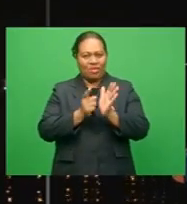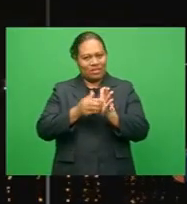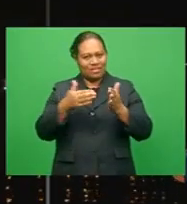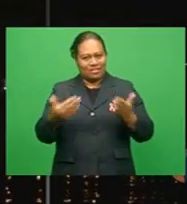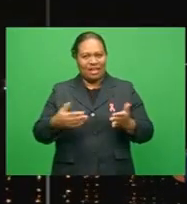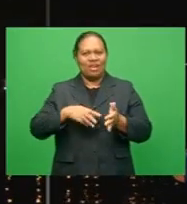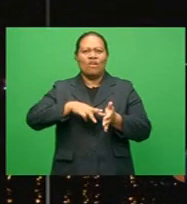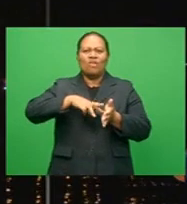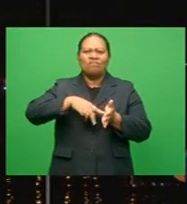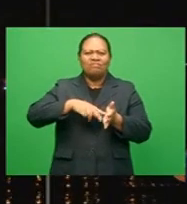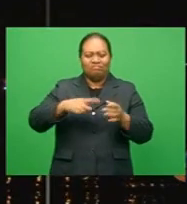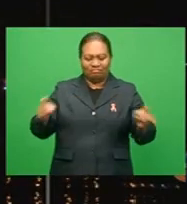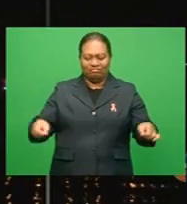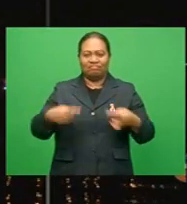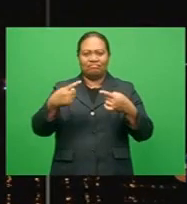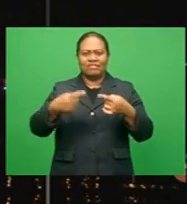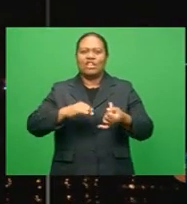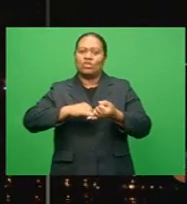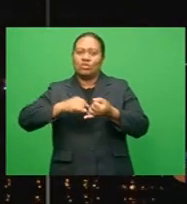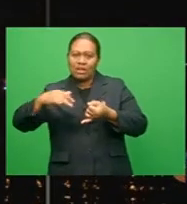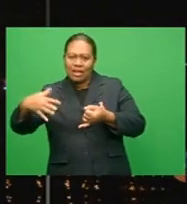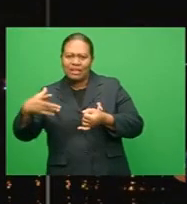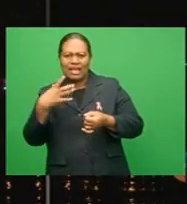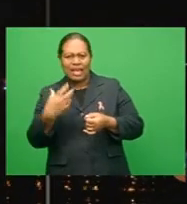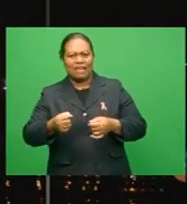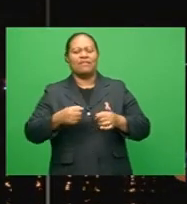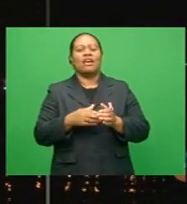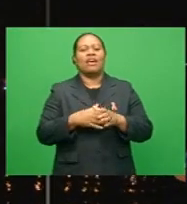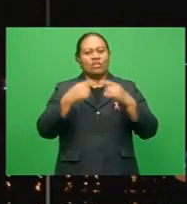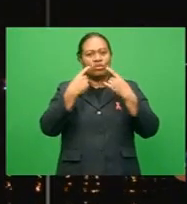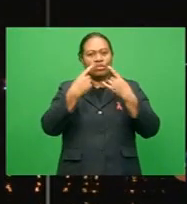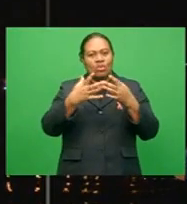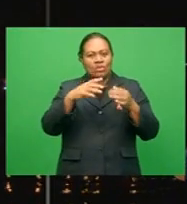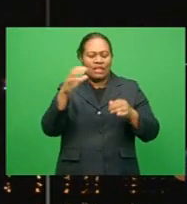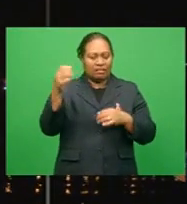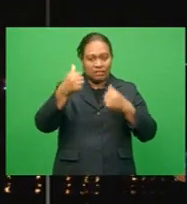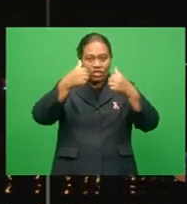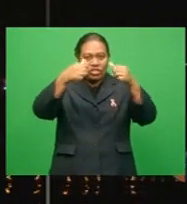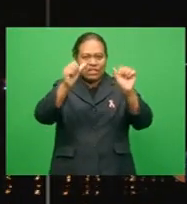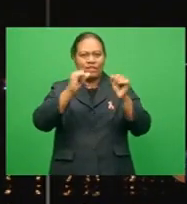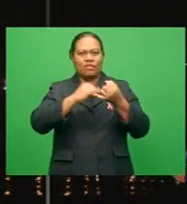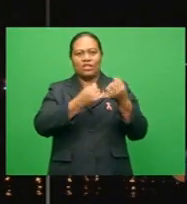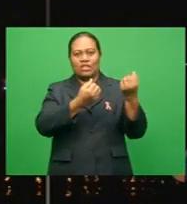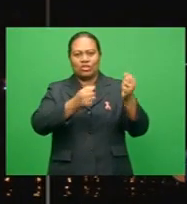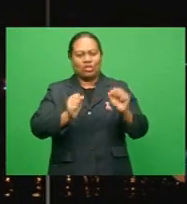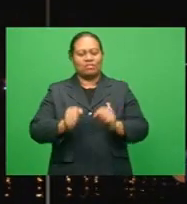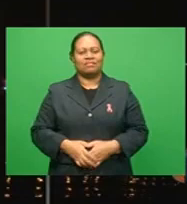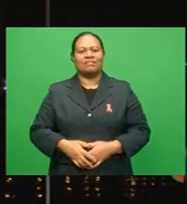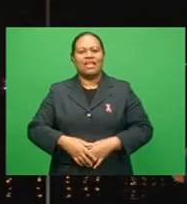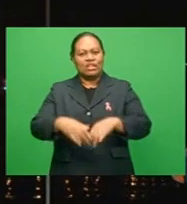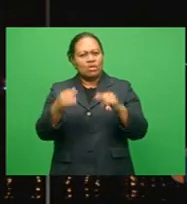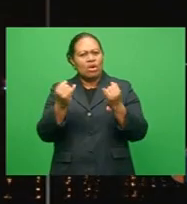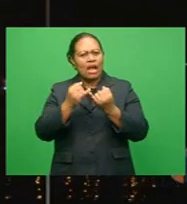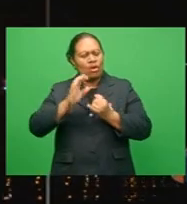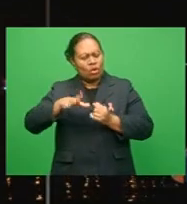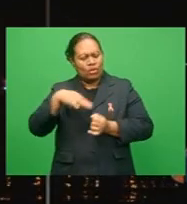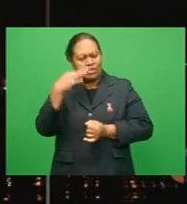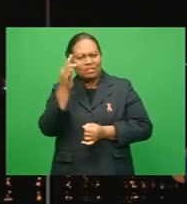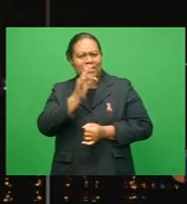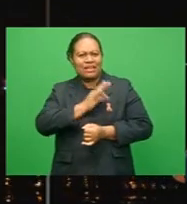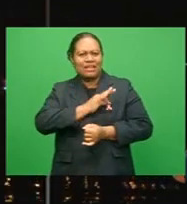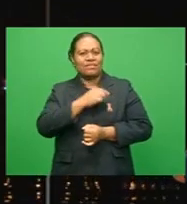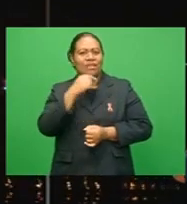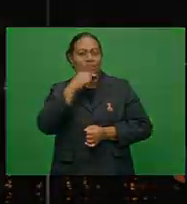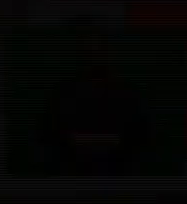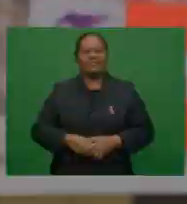and Suliasi Vunivalu's family are pleased with the Flying Storm winger's achievement. One of his uncles has always believed that Vunivalu was destined